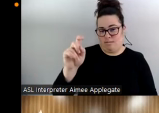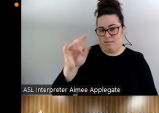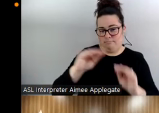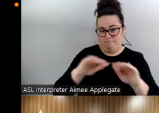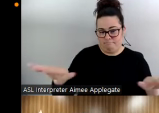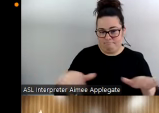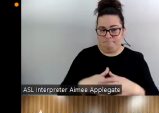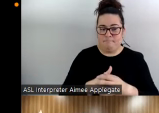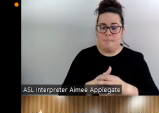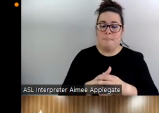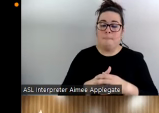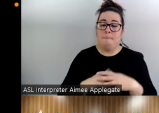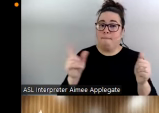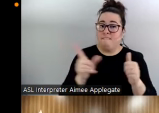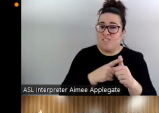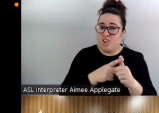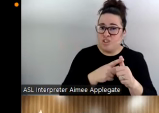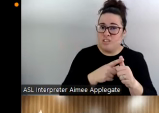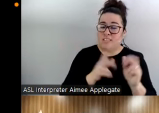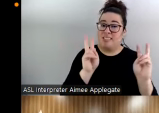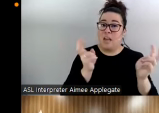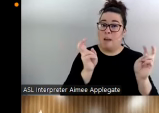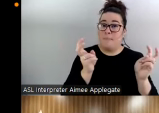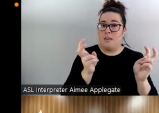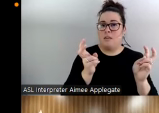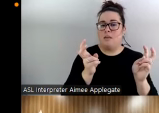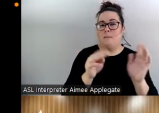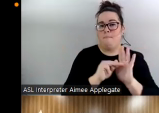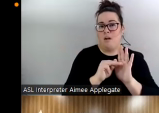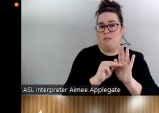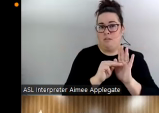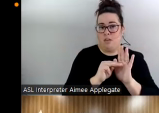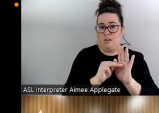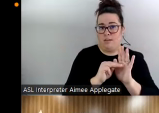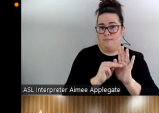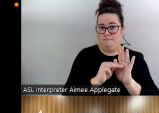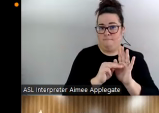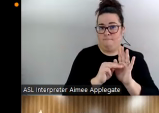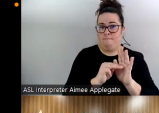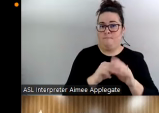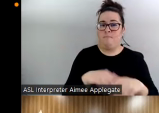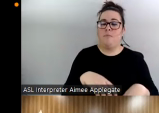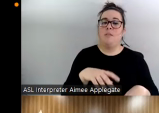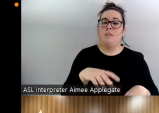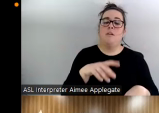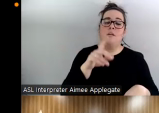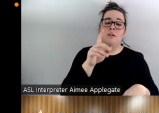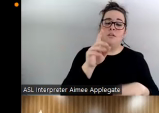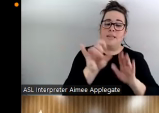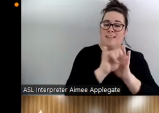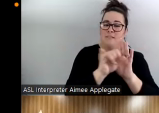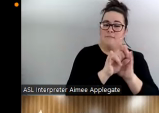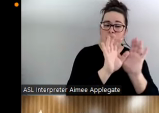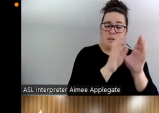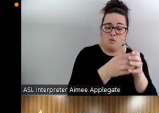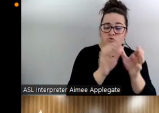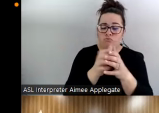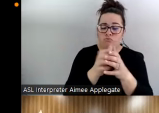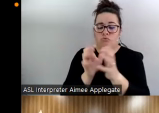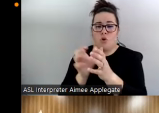was they did topic modeling on the tweets in order to identify clusters or ideas that are out there.